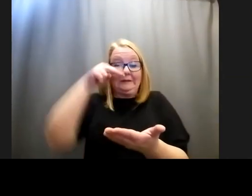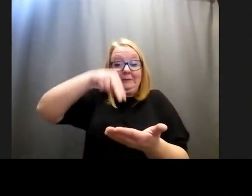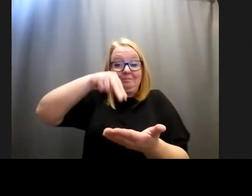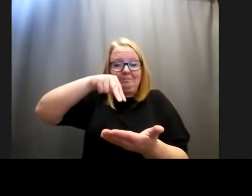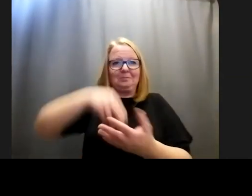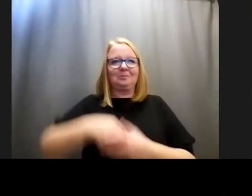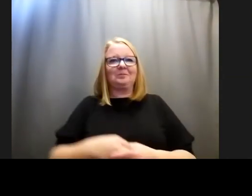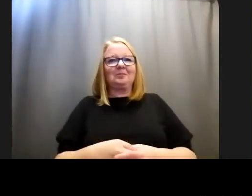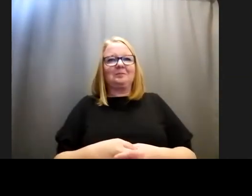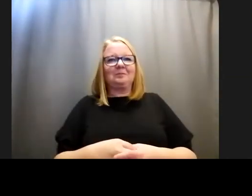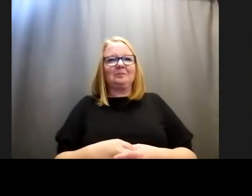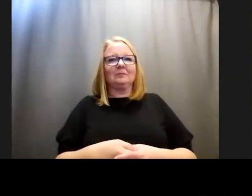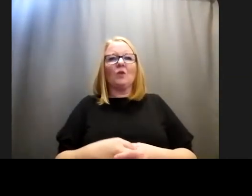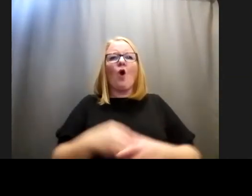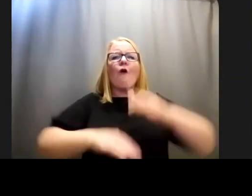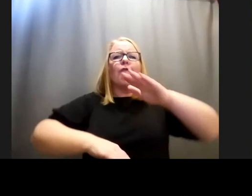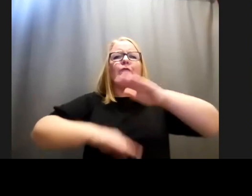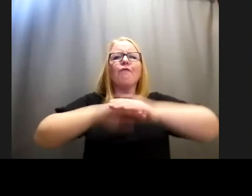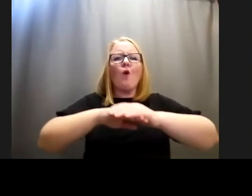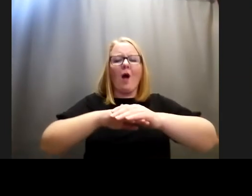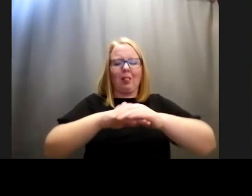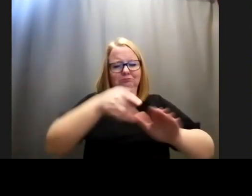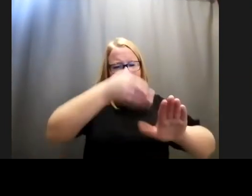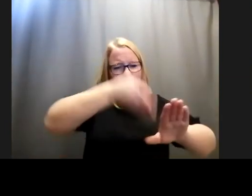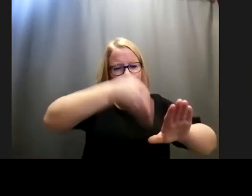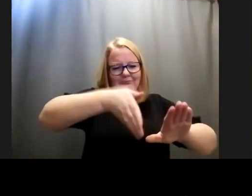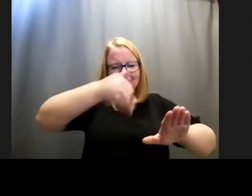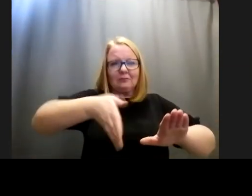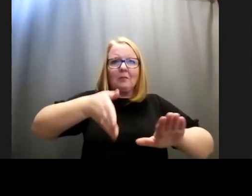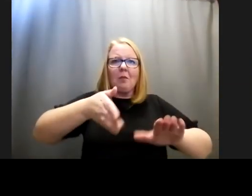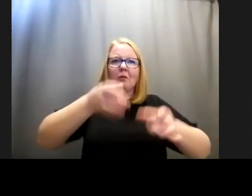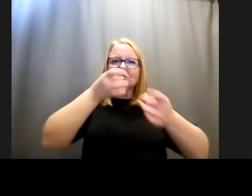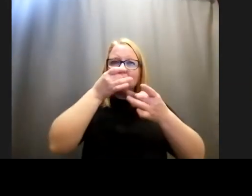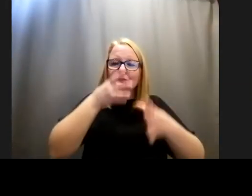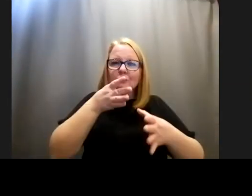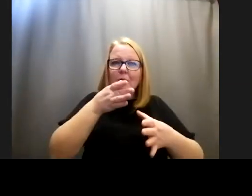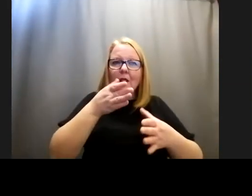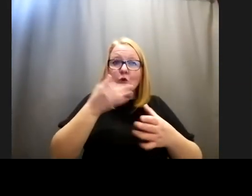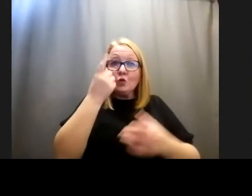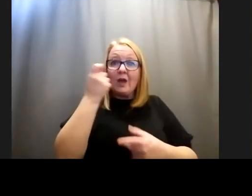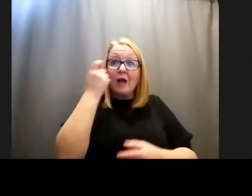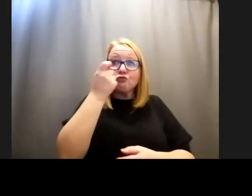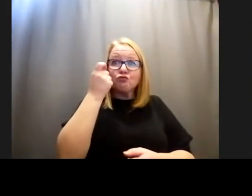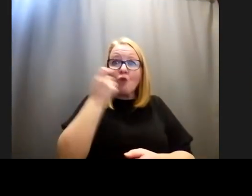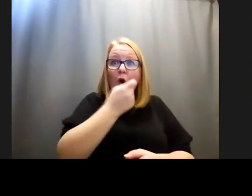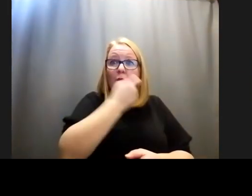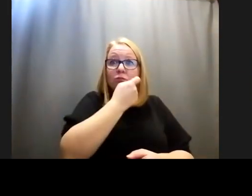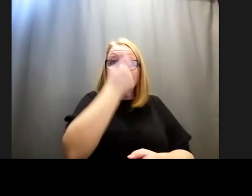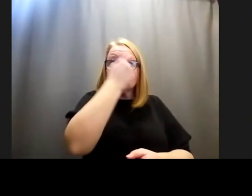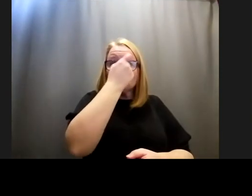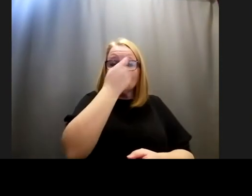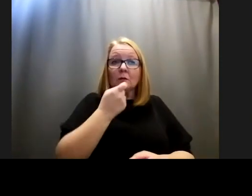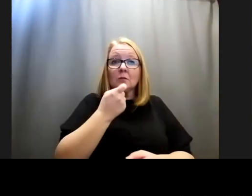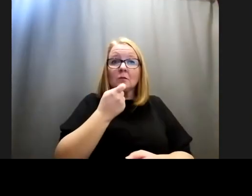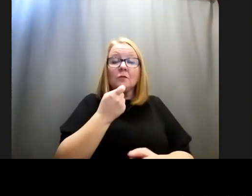let's see, it's not a full range, but you can see these are some of the amazing shades that you could draw all over your face. And I haven't gotten to the bottom of